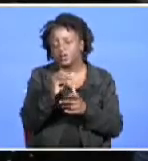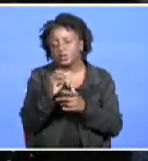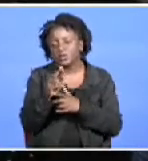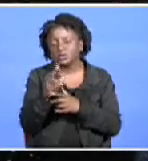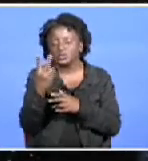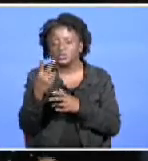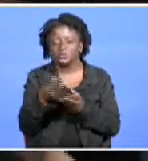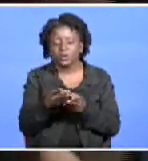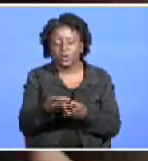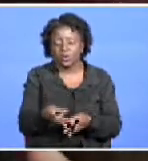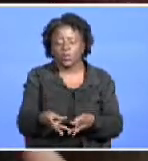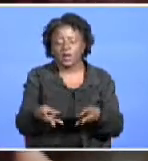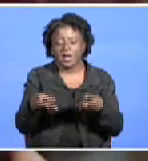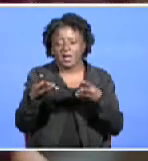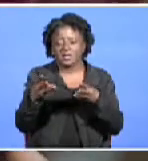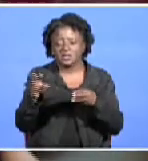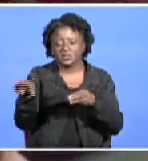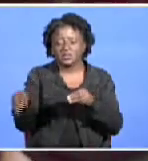hot spots